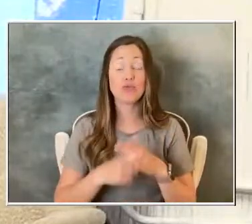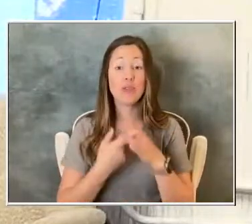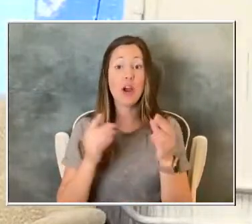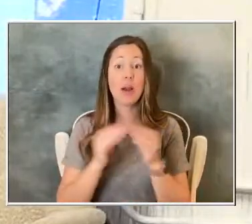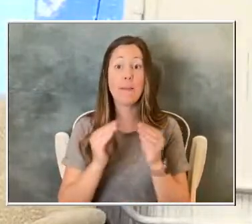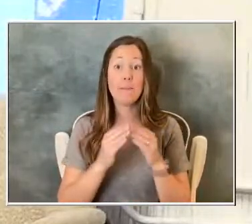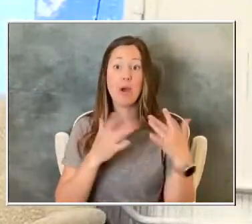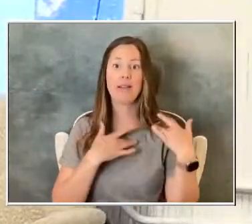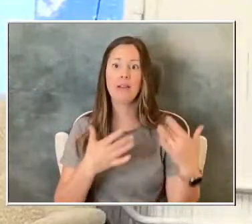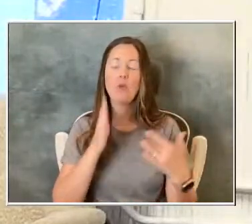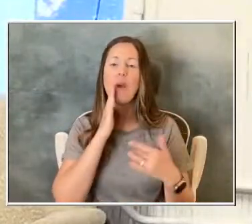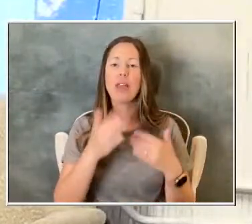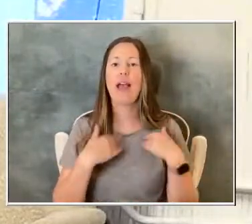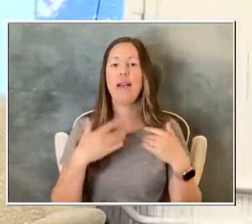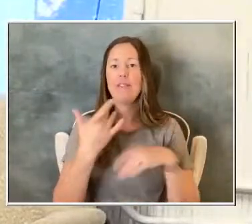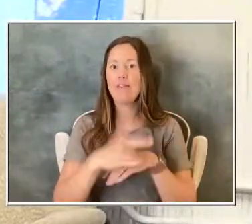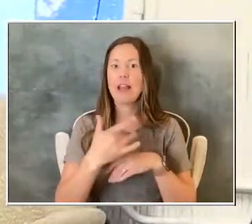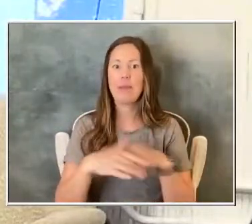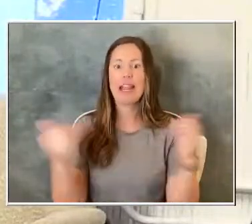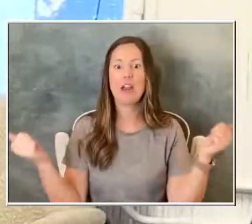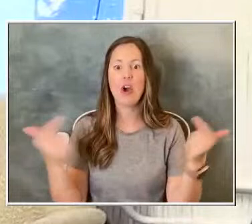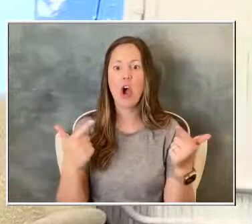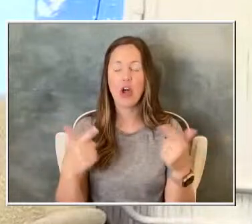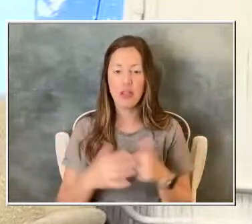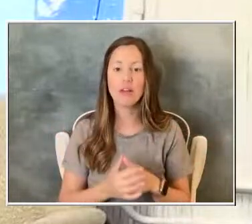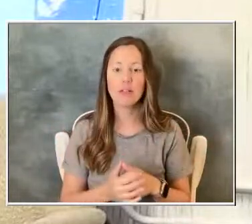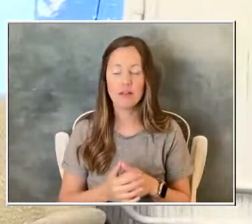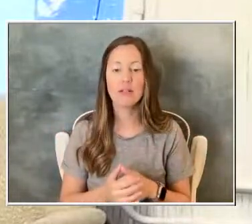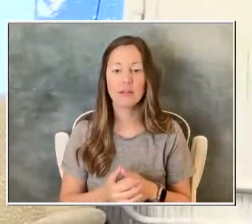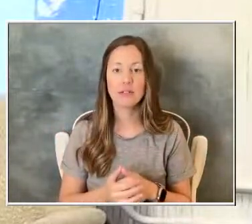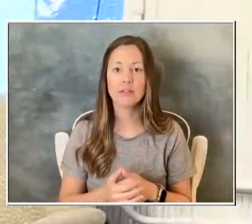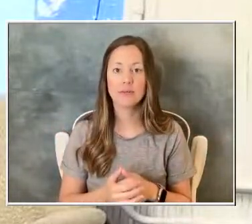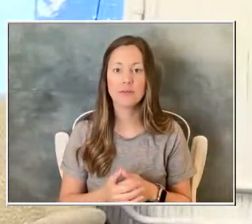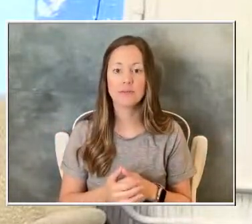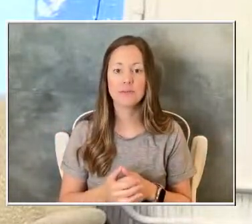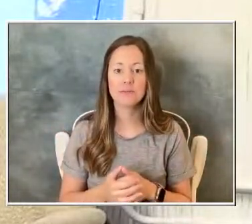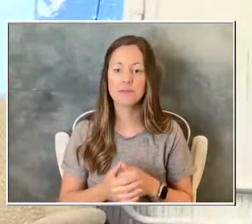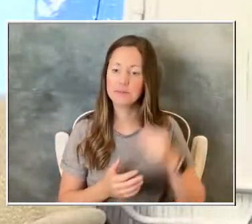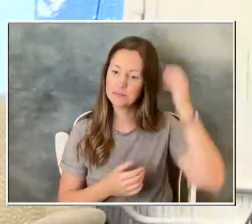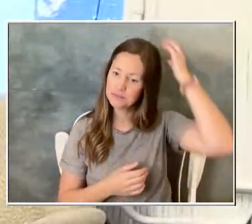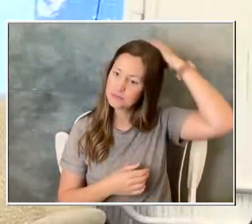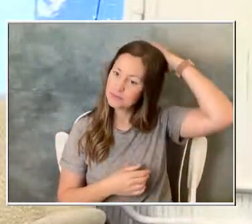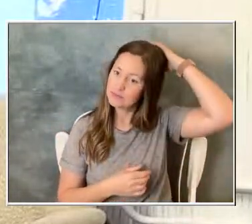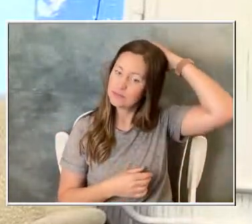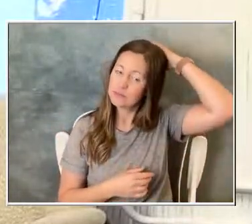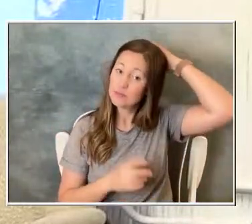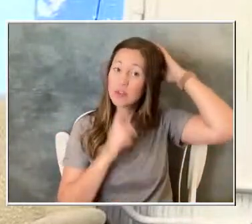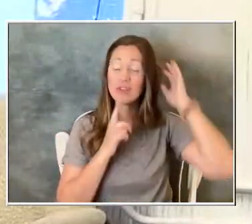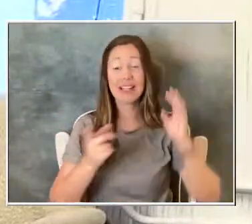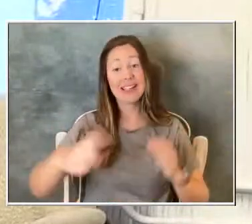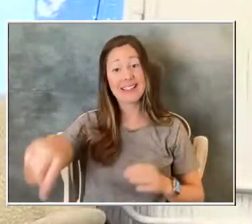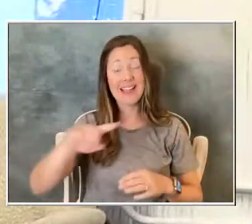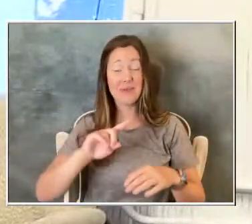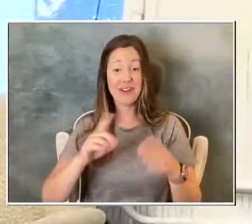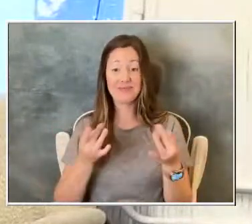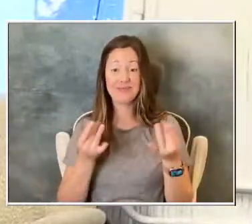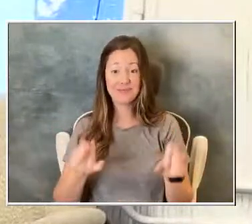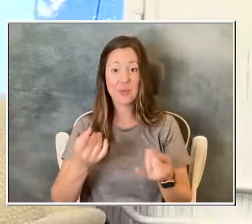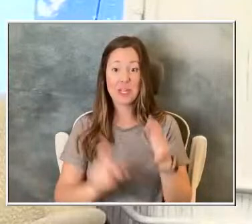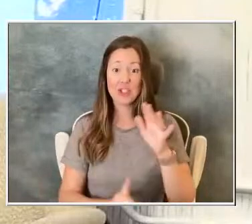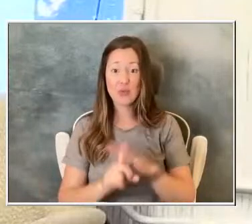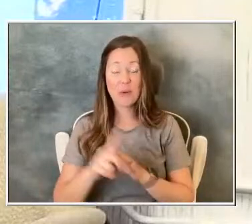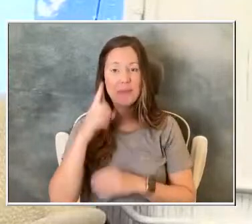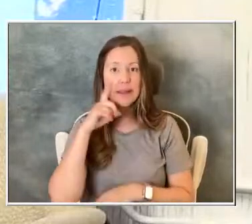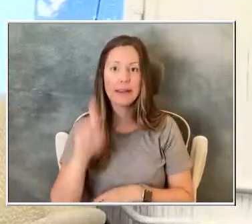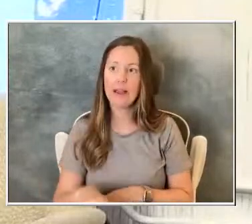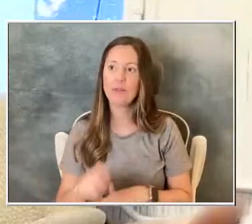all together in the day. We found them to be very efficient. We've showed up thinking we're going to have to wait